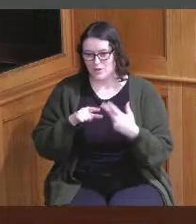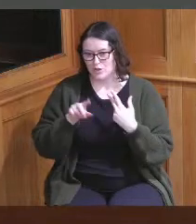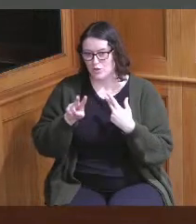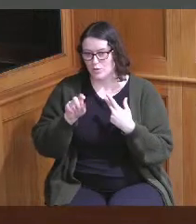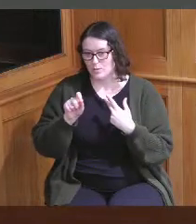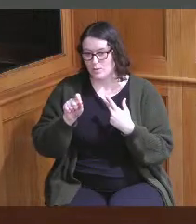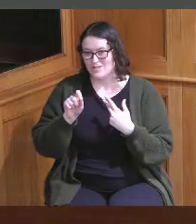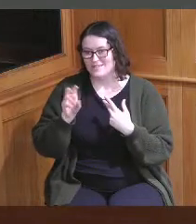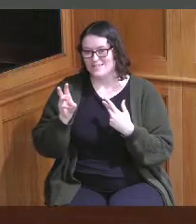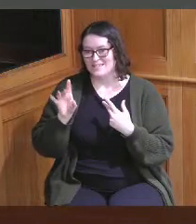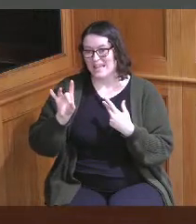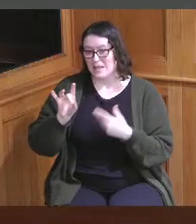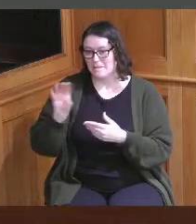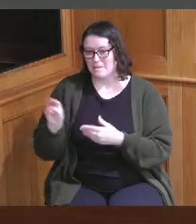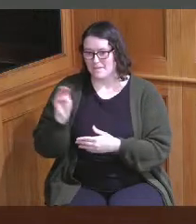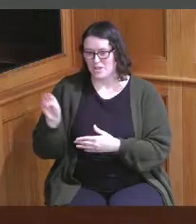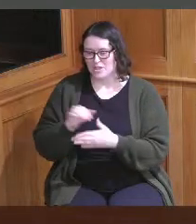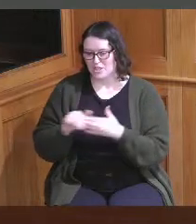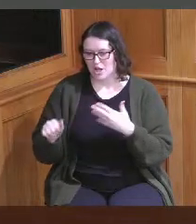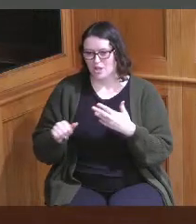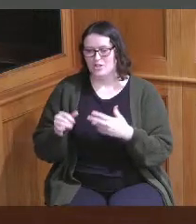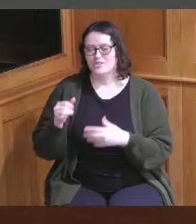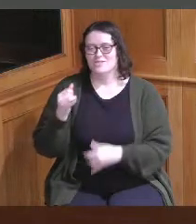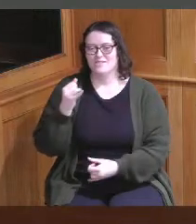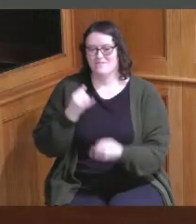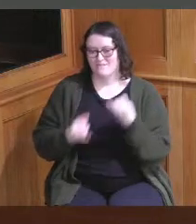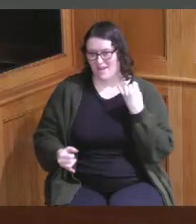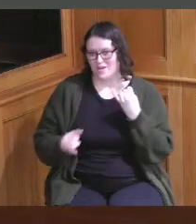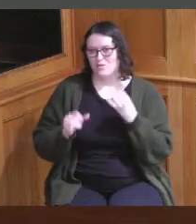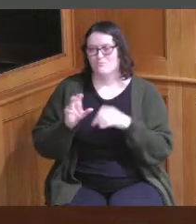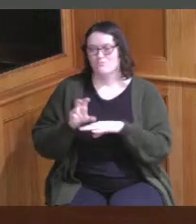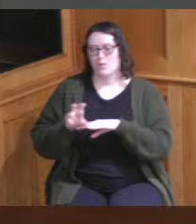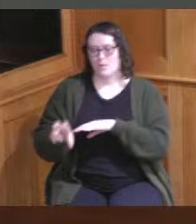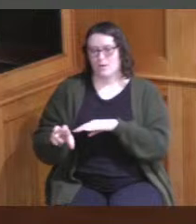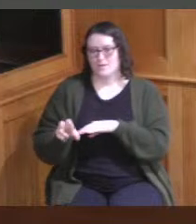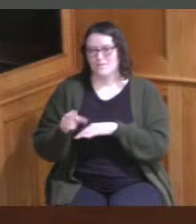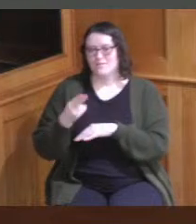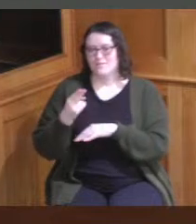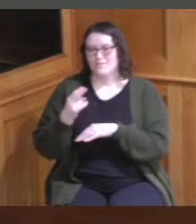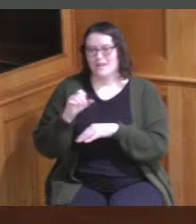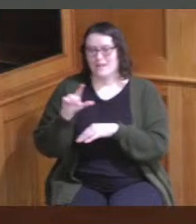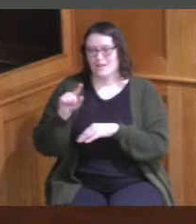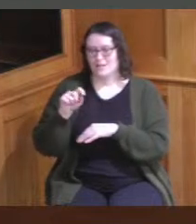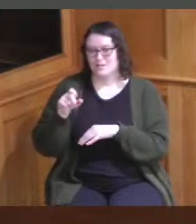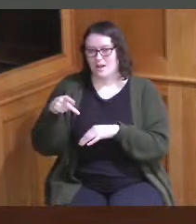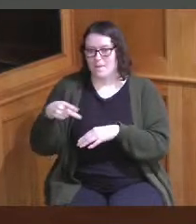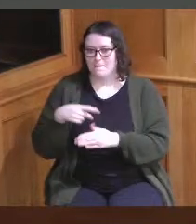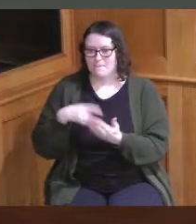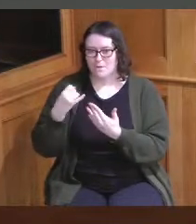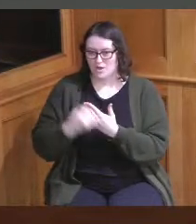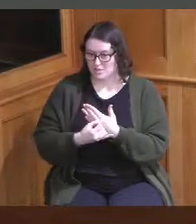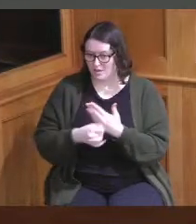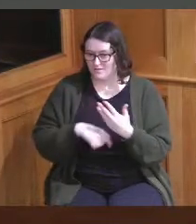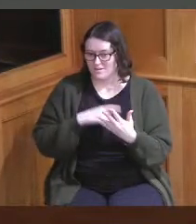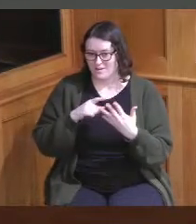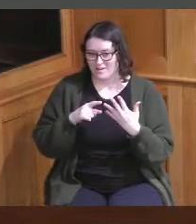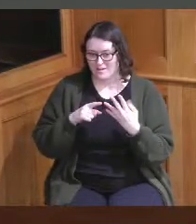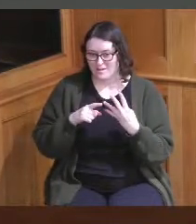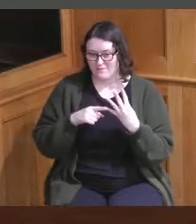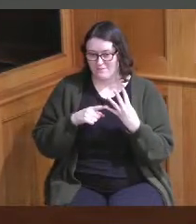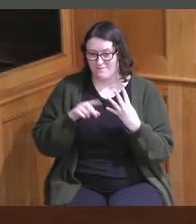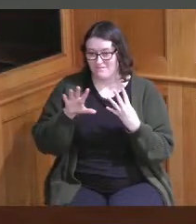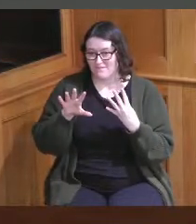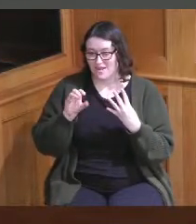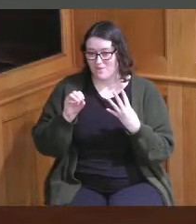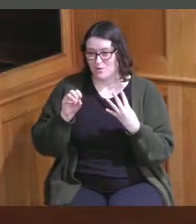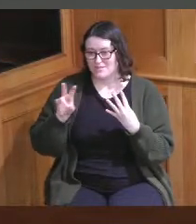$2.68 million allocation, the final appropriation for the Hilltop project, and